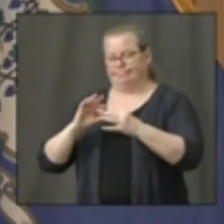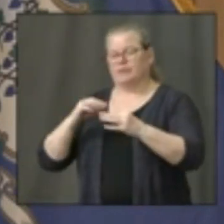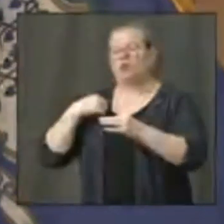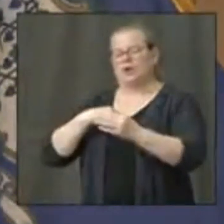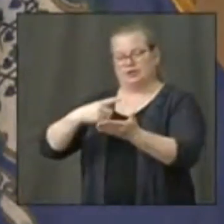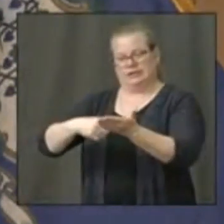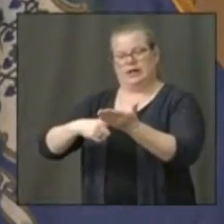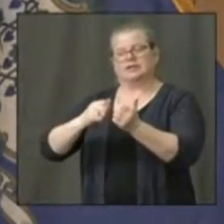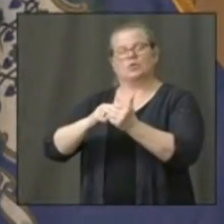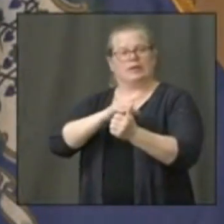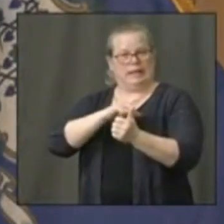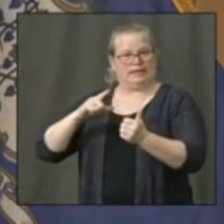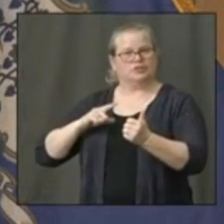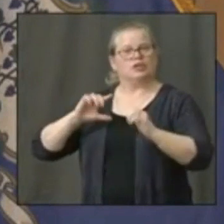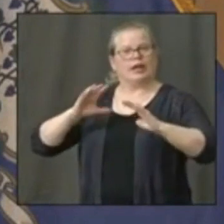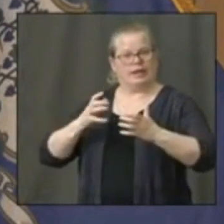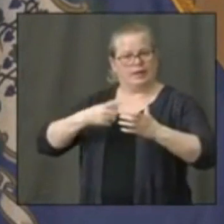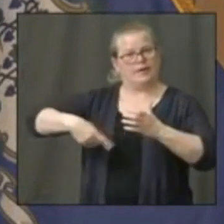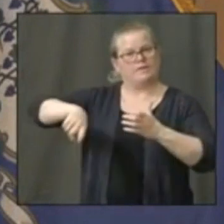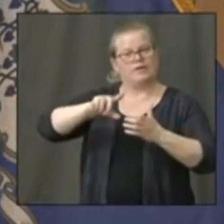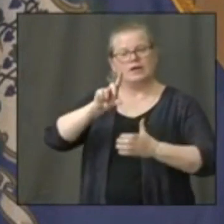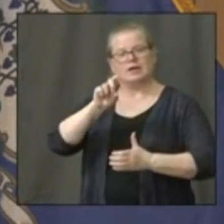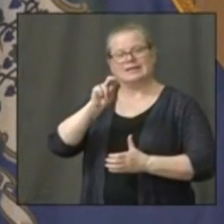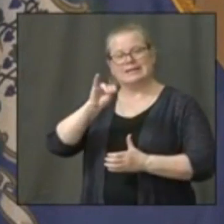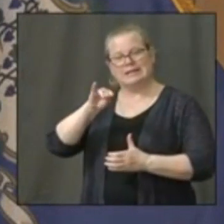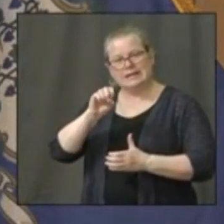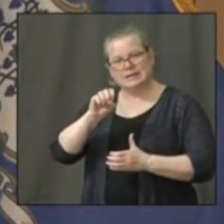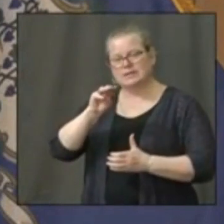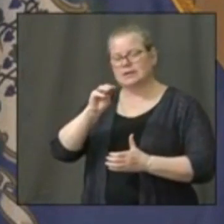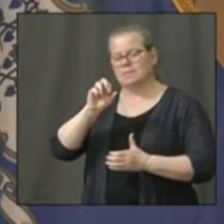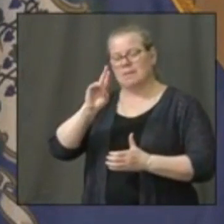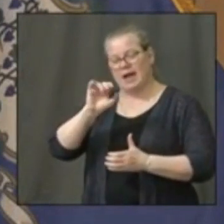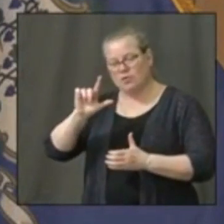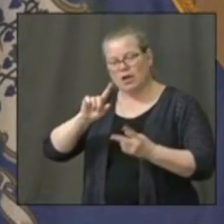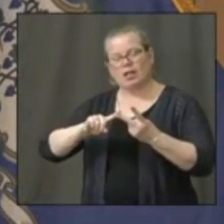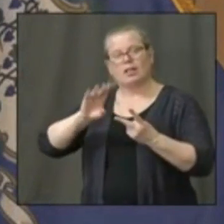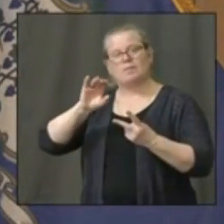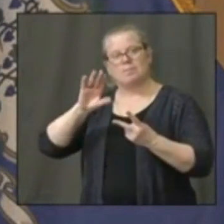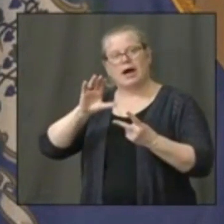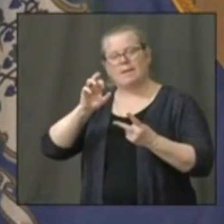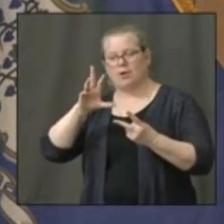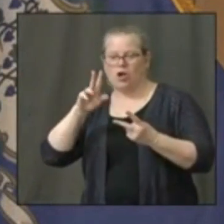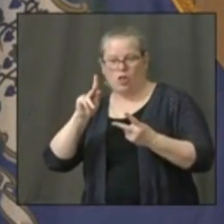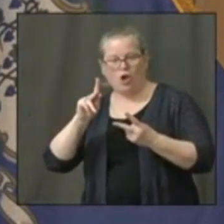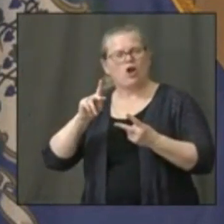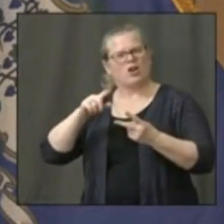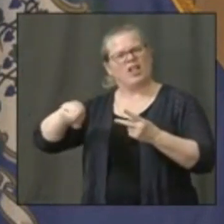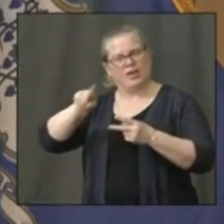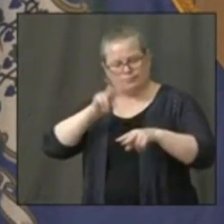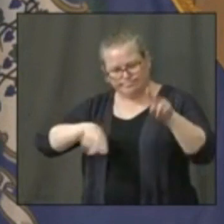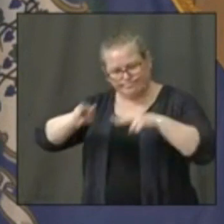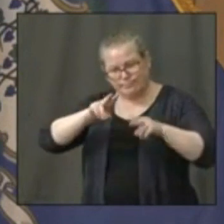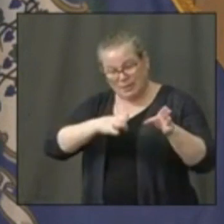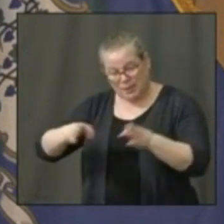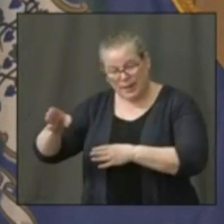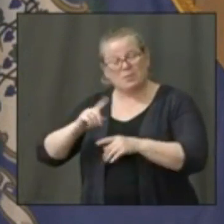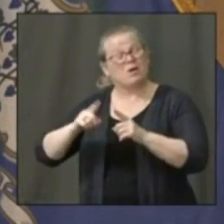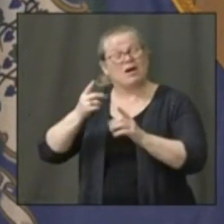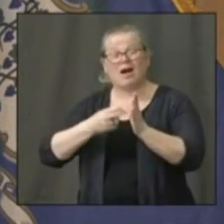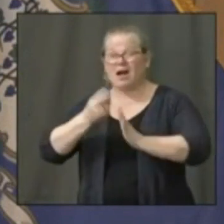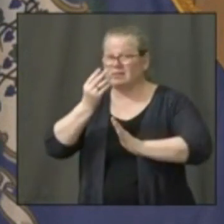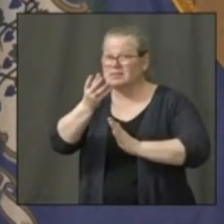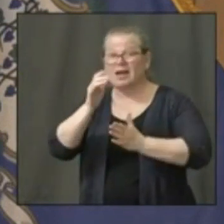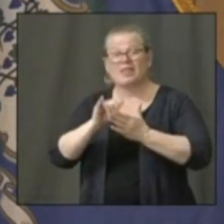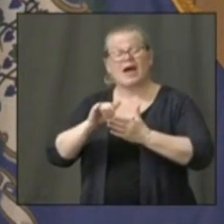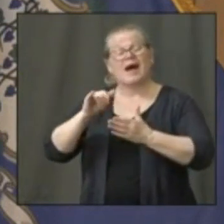plan. You know, Bob Clark and Paul Mounds are going over that plan right now. But I'll tell you, we had to put off